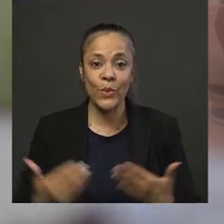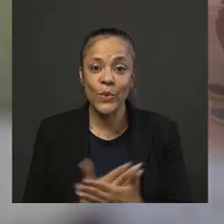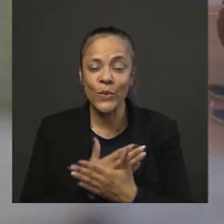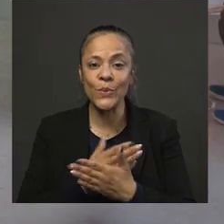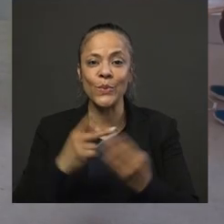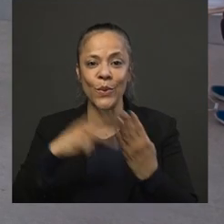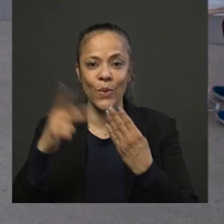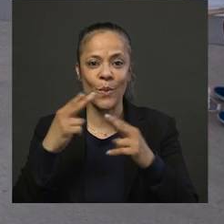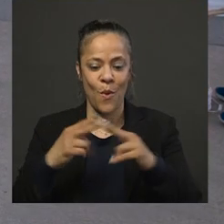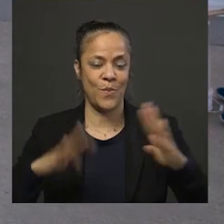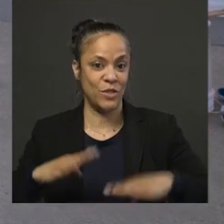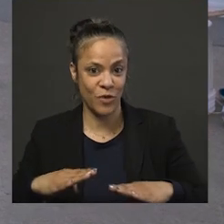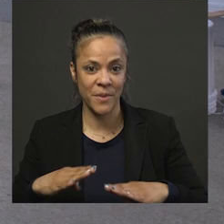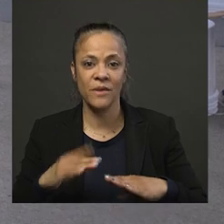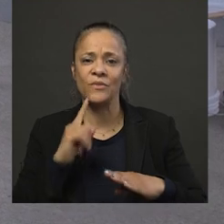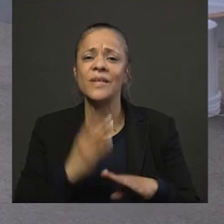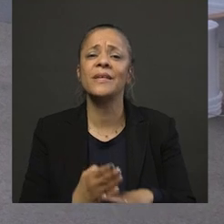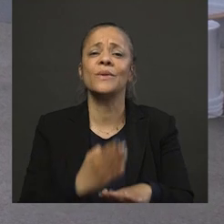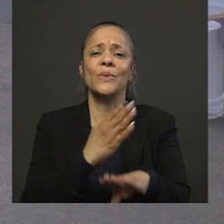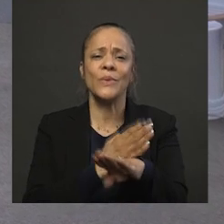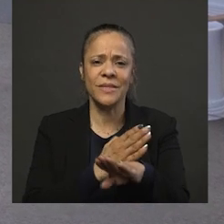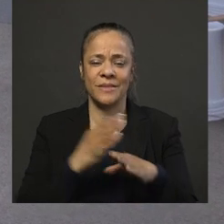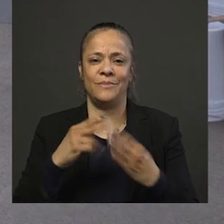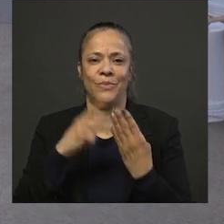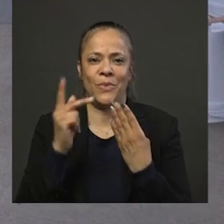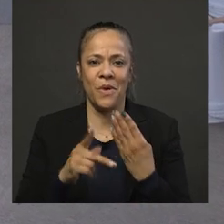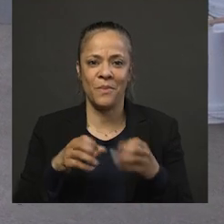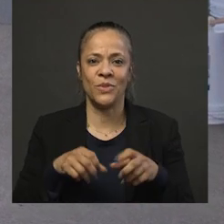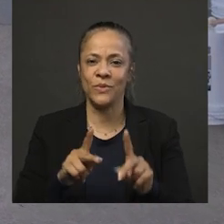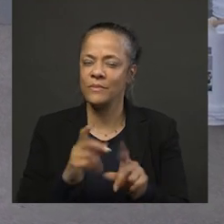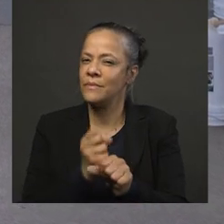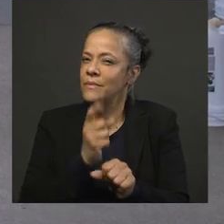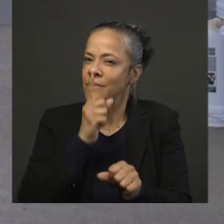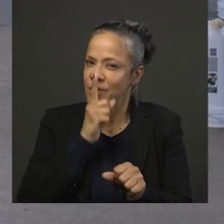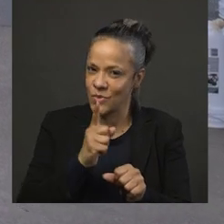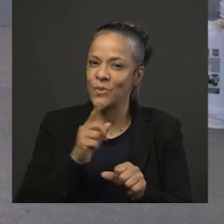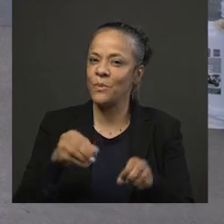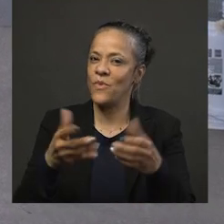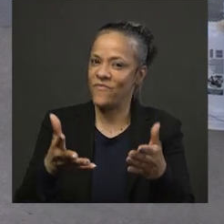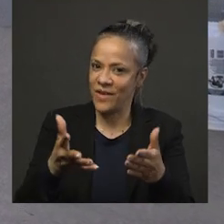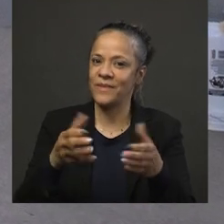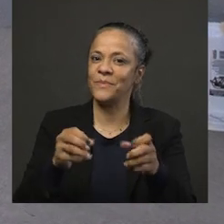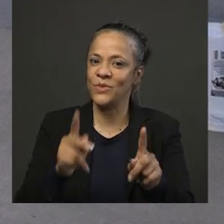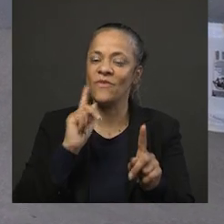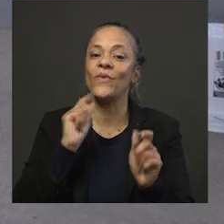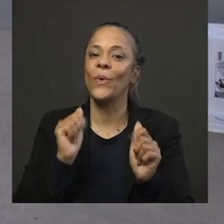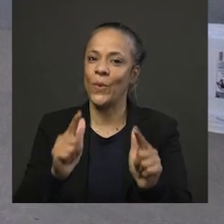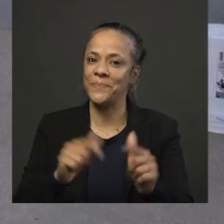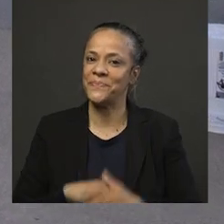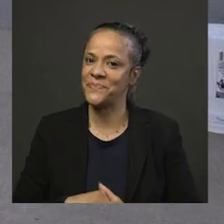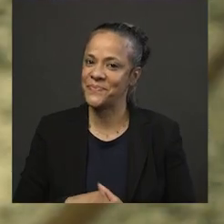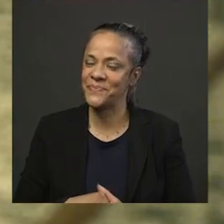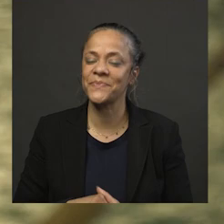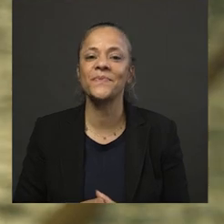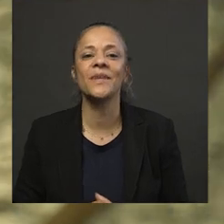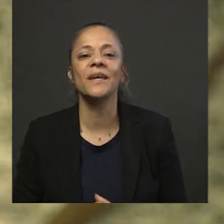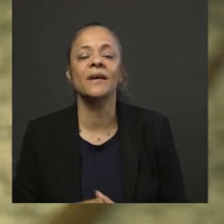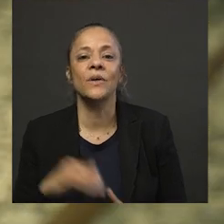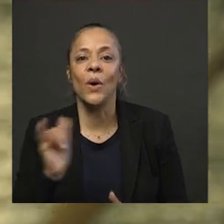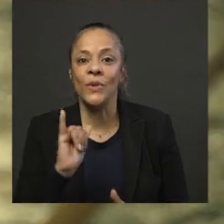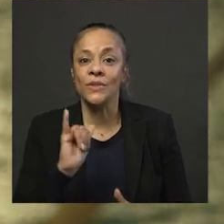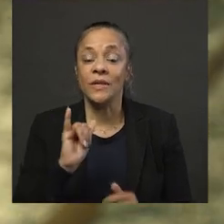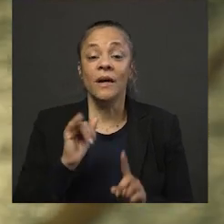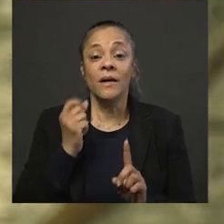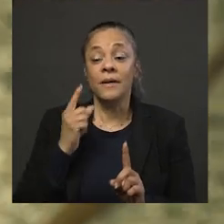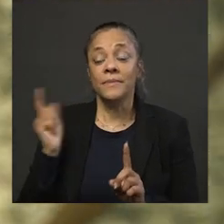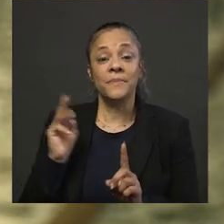program called Bucket Drumming. So we increased the programs and opportunities to make sure that we were providing a space for everyone who wanted to be included. We've also